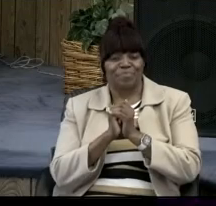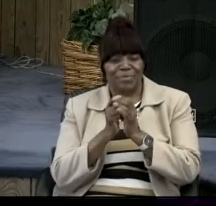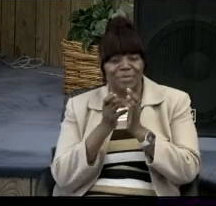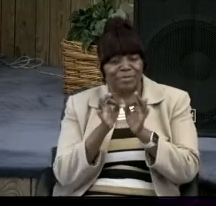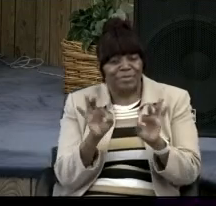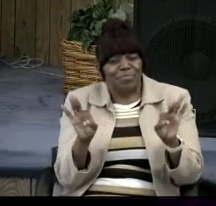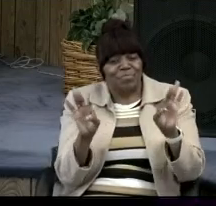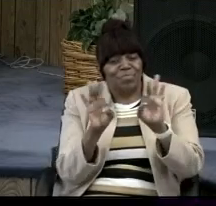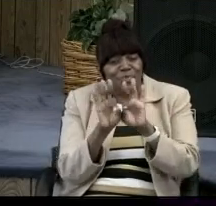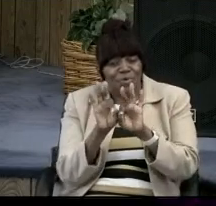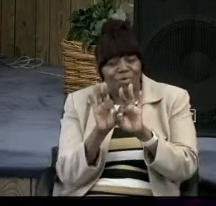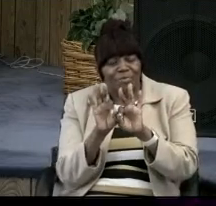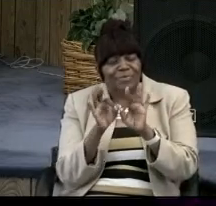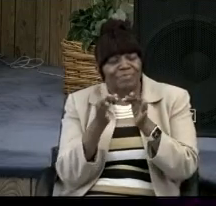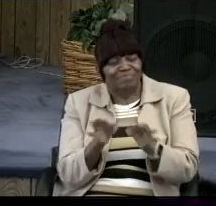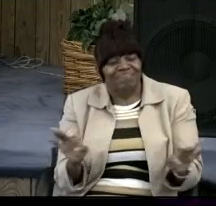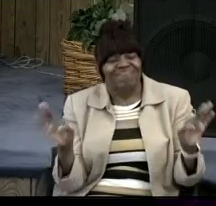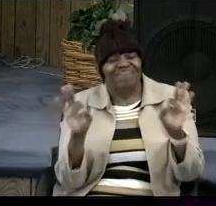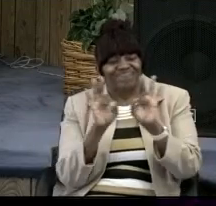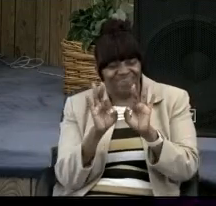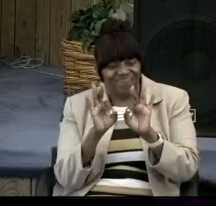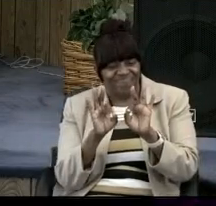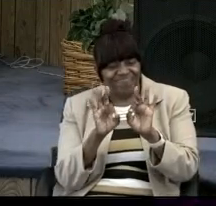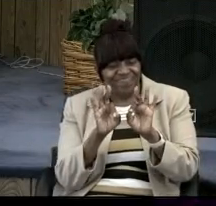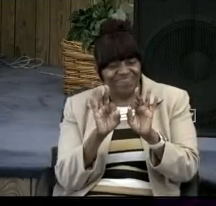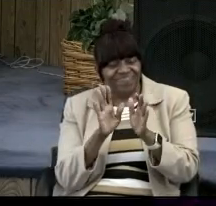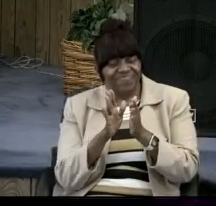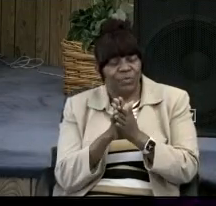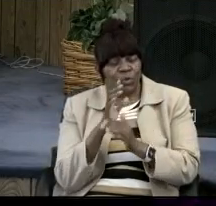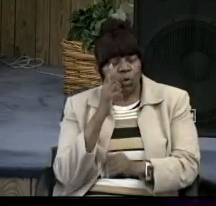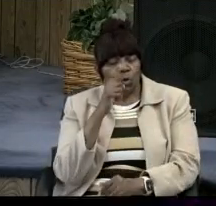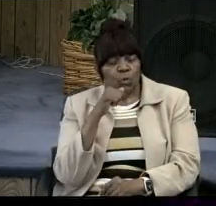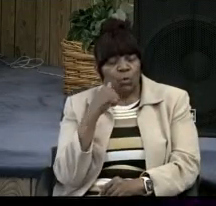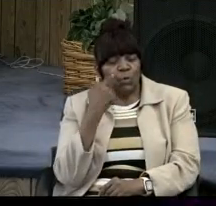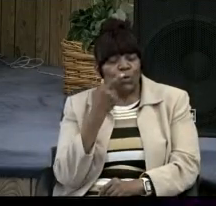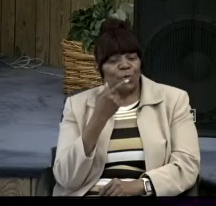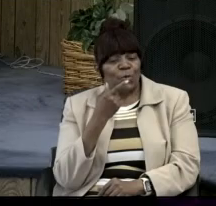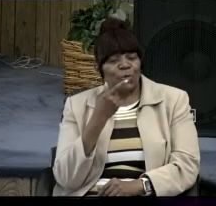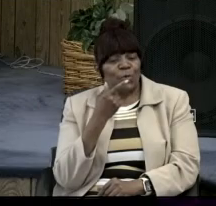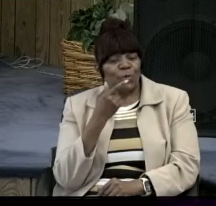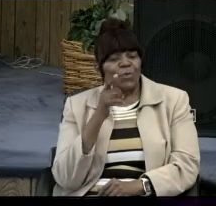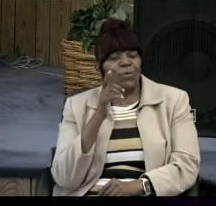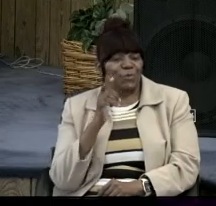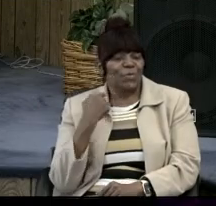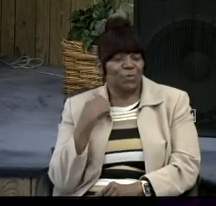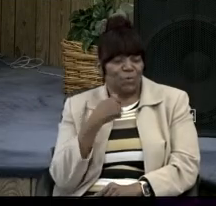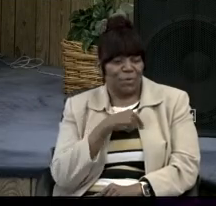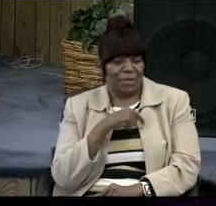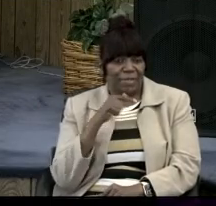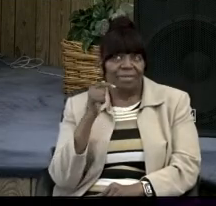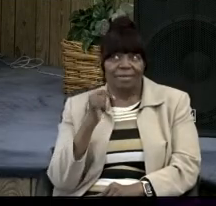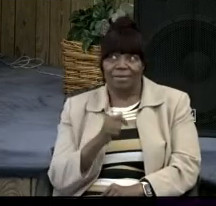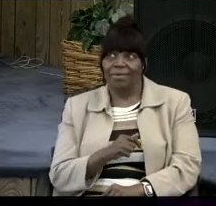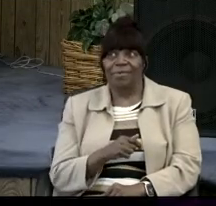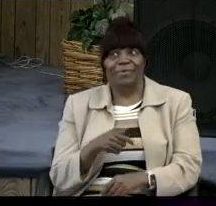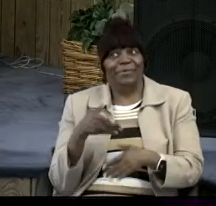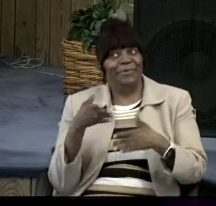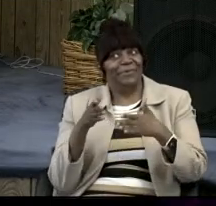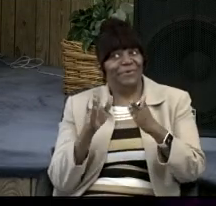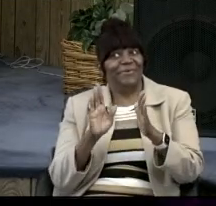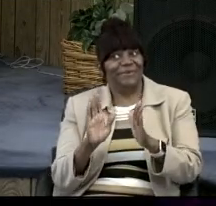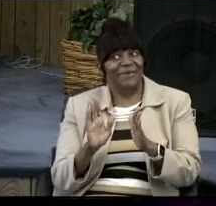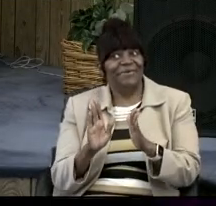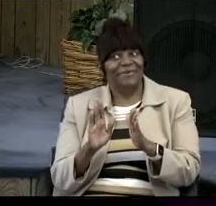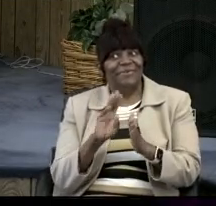How we worship matters. Who we allow to lead us in worship